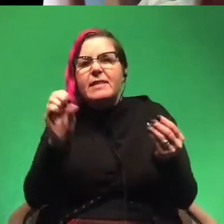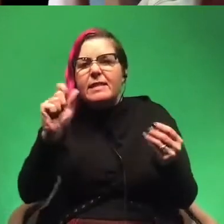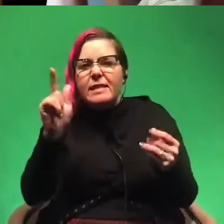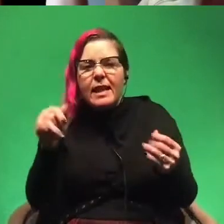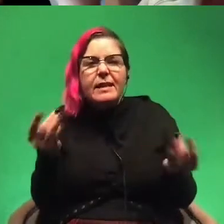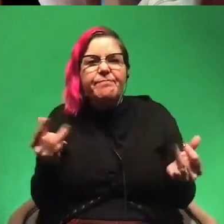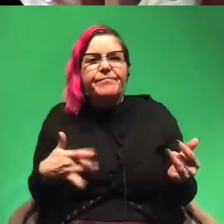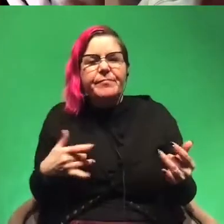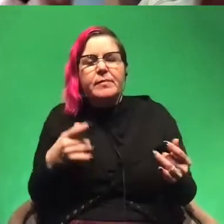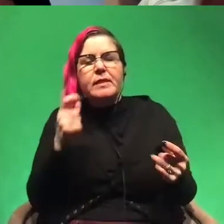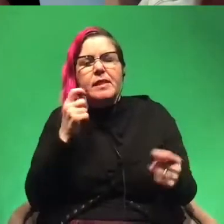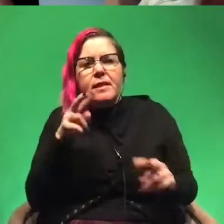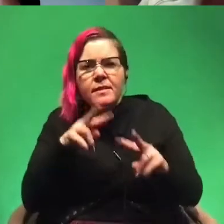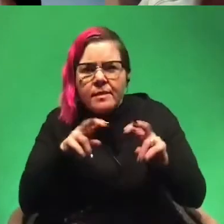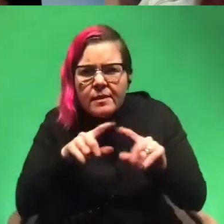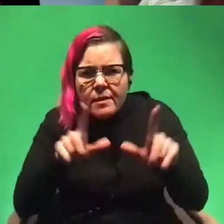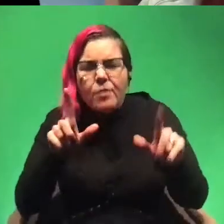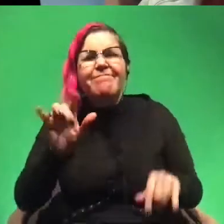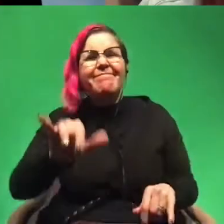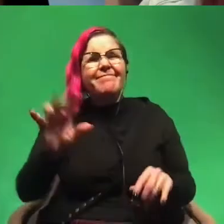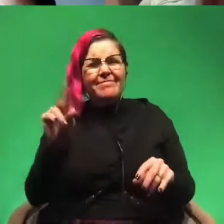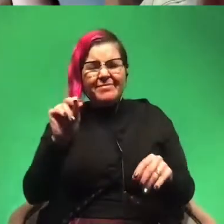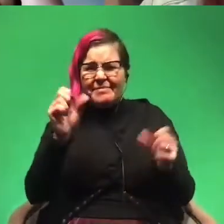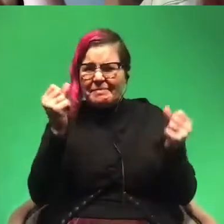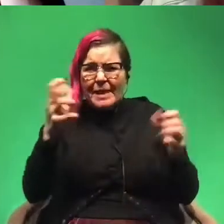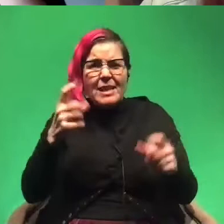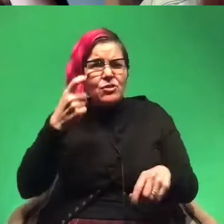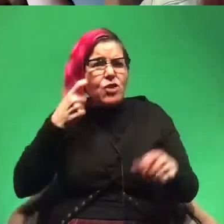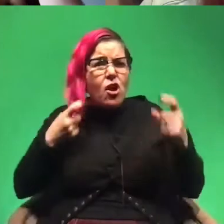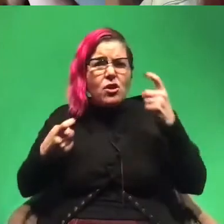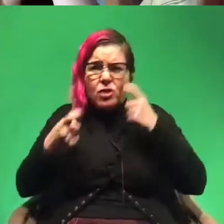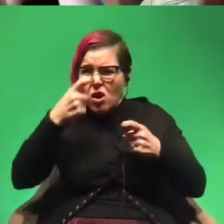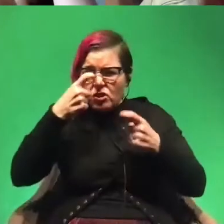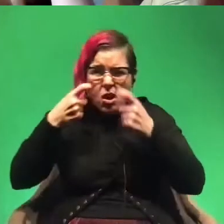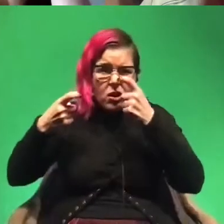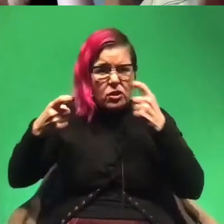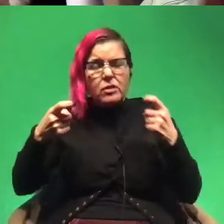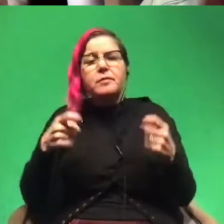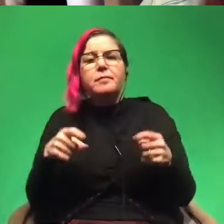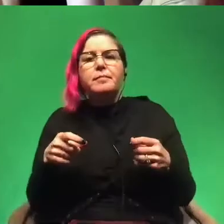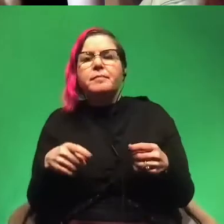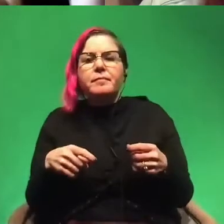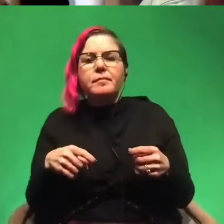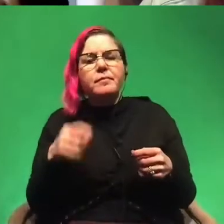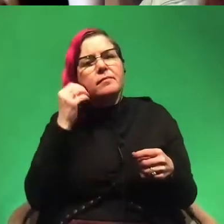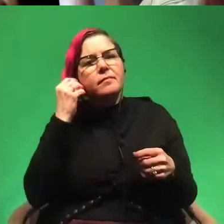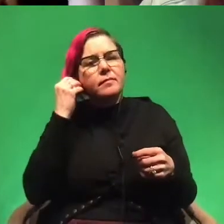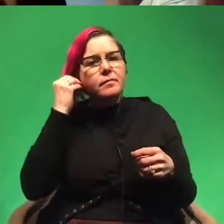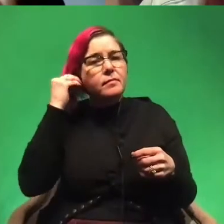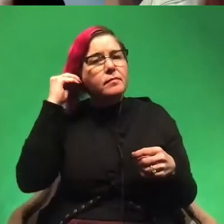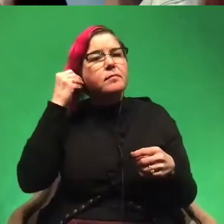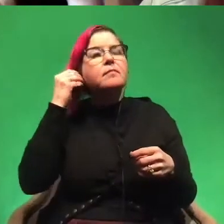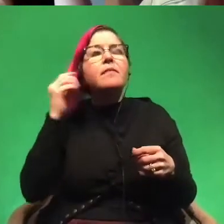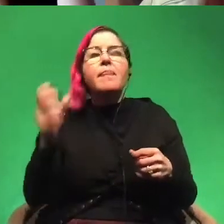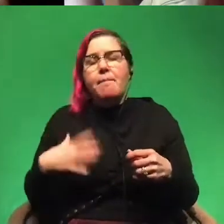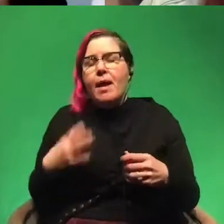their skin. But what I was actually seeing was tons of scars all over the nose, like the rostrum, the nose, and the face of this tiger. And the sanctuary that I